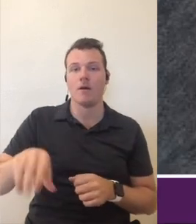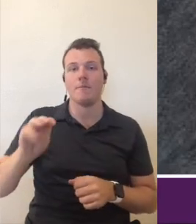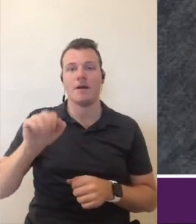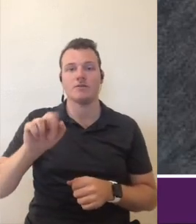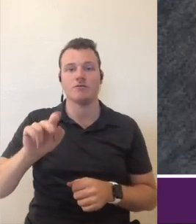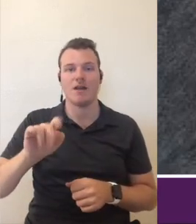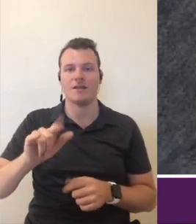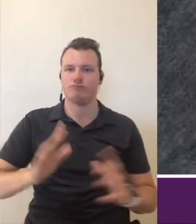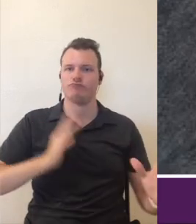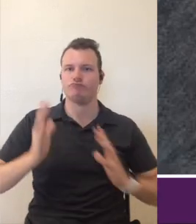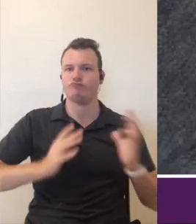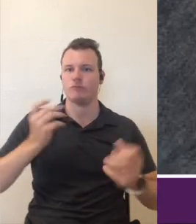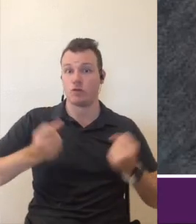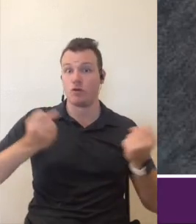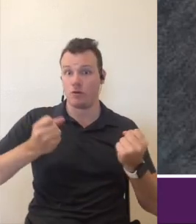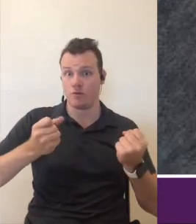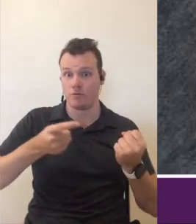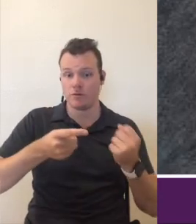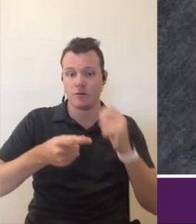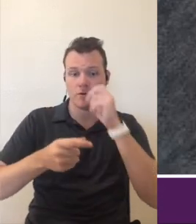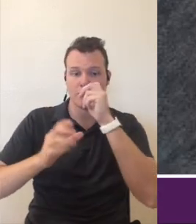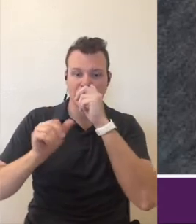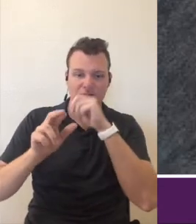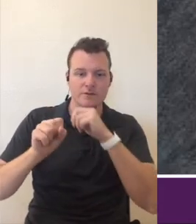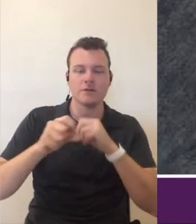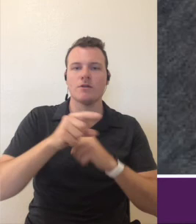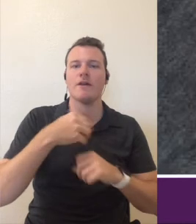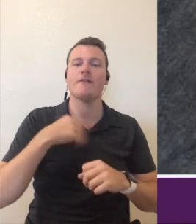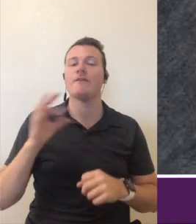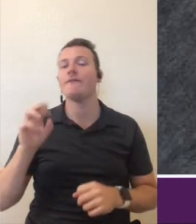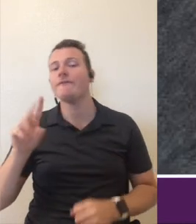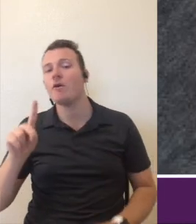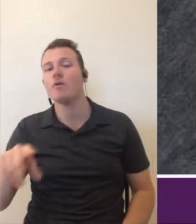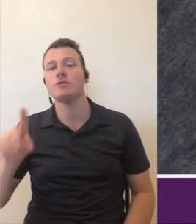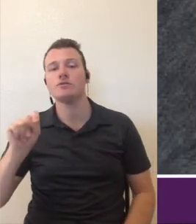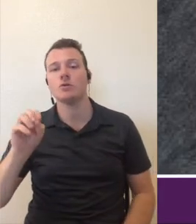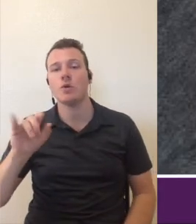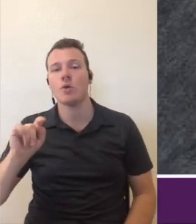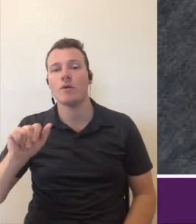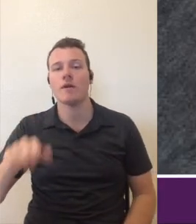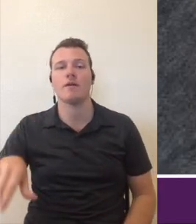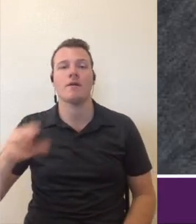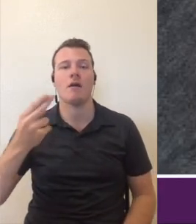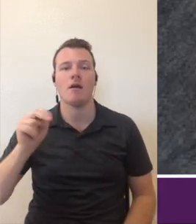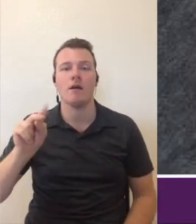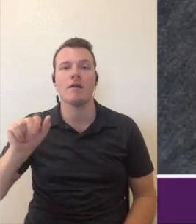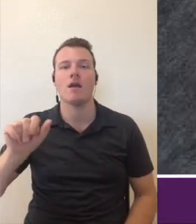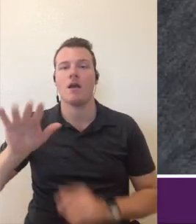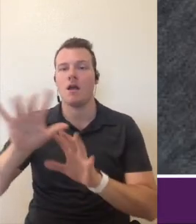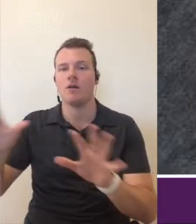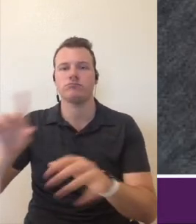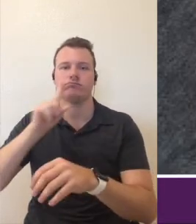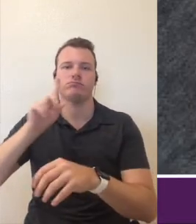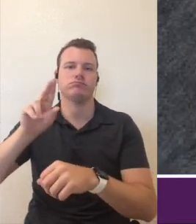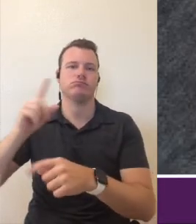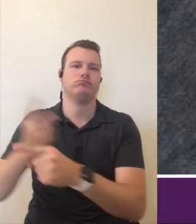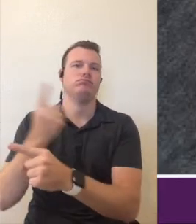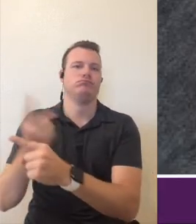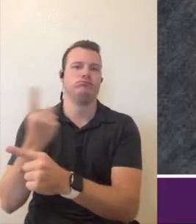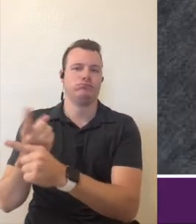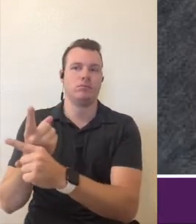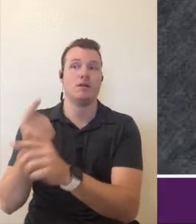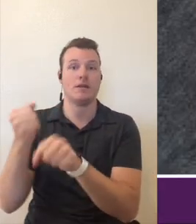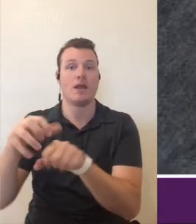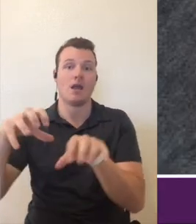value-based market. Think of the Lamborghinis and the Maseratis that we talked about earlier. You've got Ford and you've got Toyota and you've got all